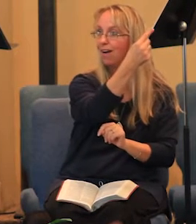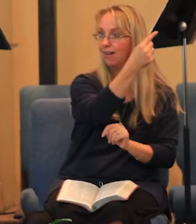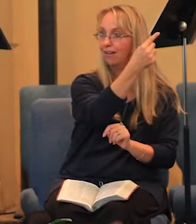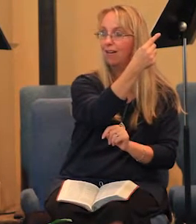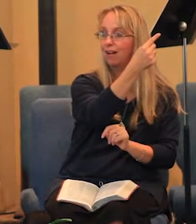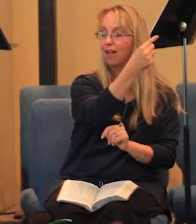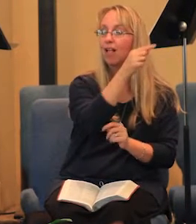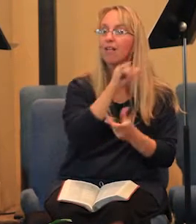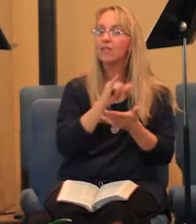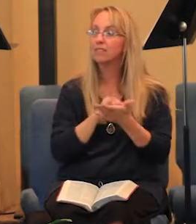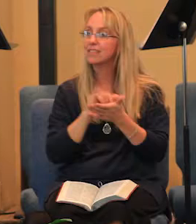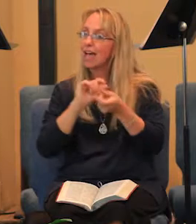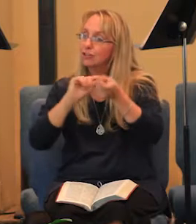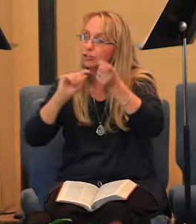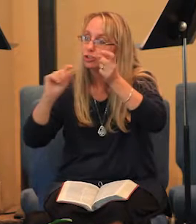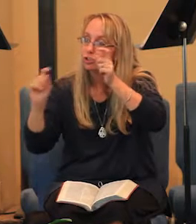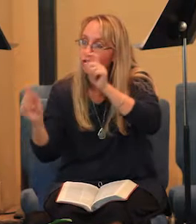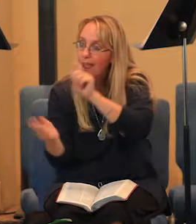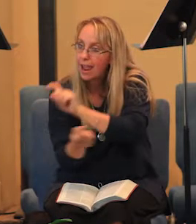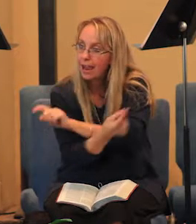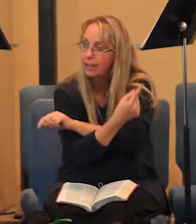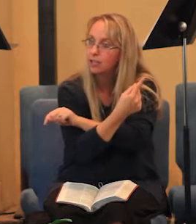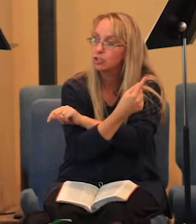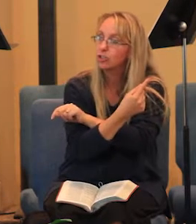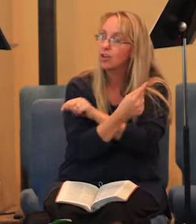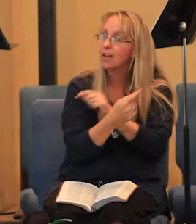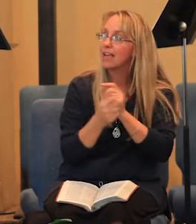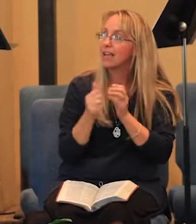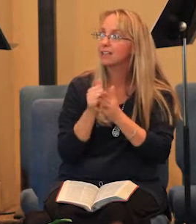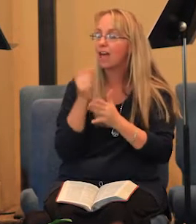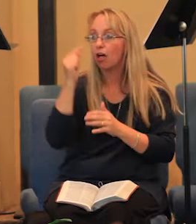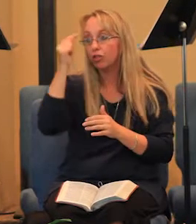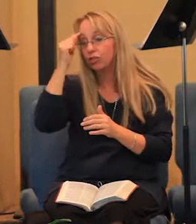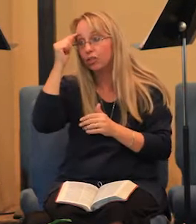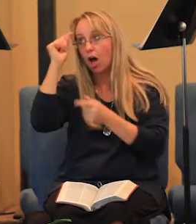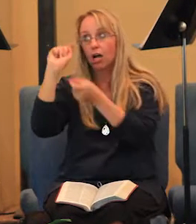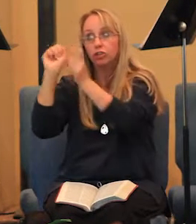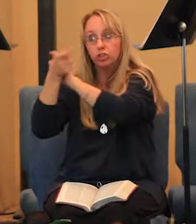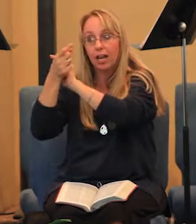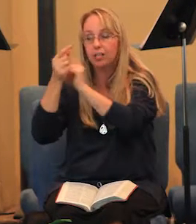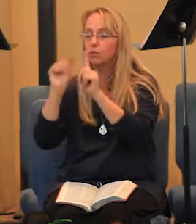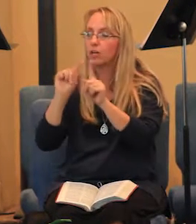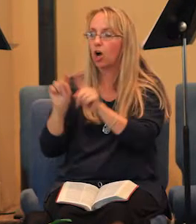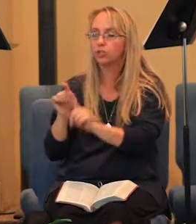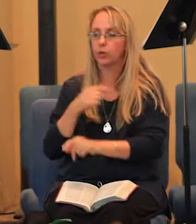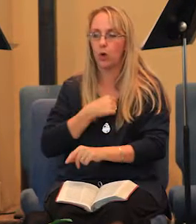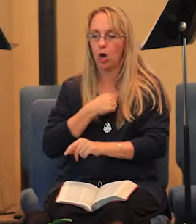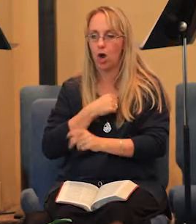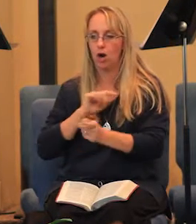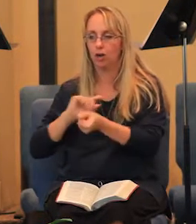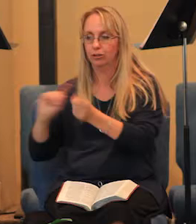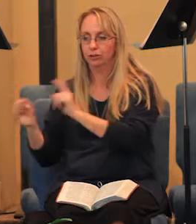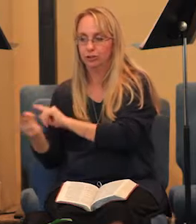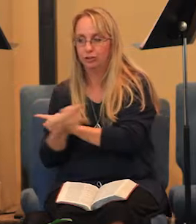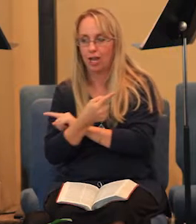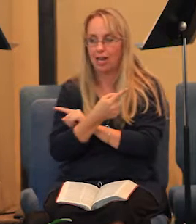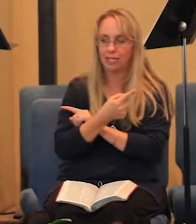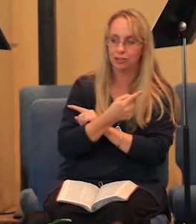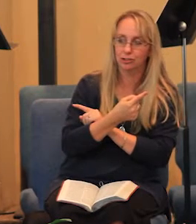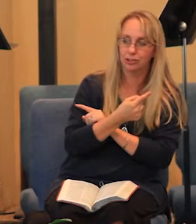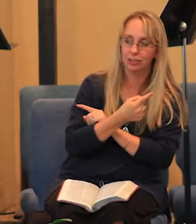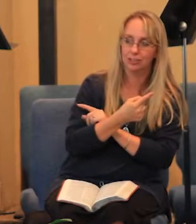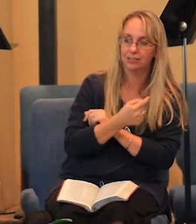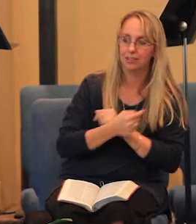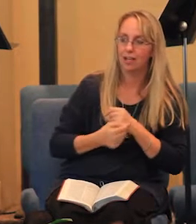It's that change. It's a thought change, but it's also a heart change. And with the thought change and the